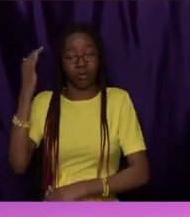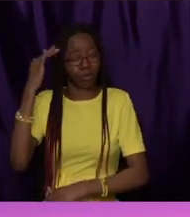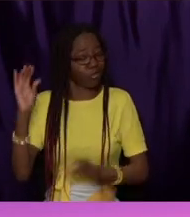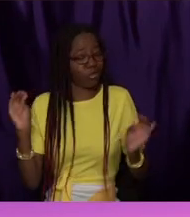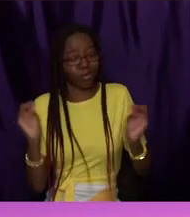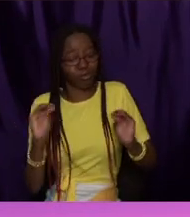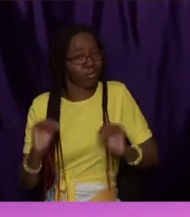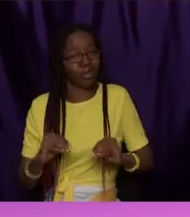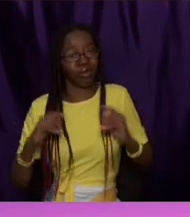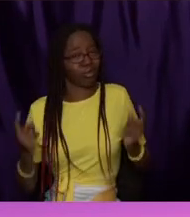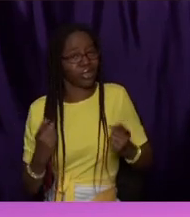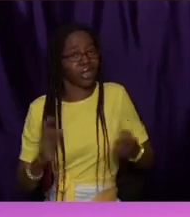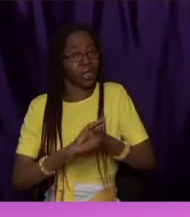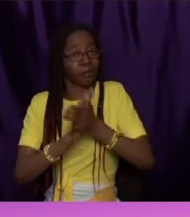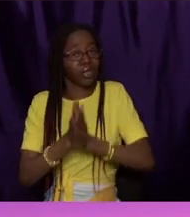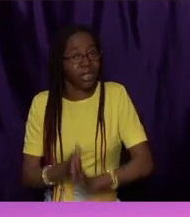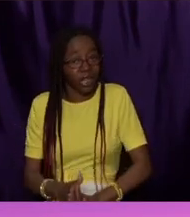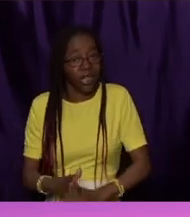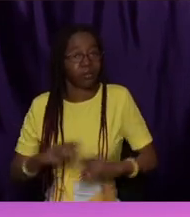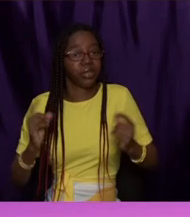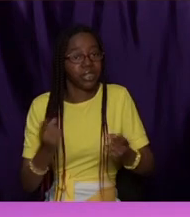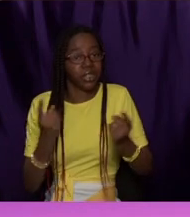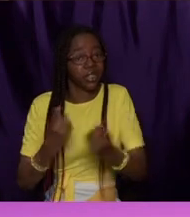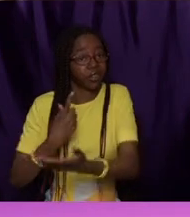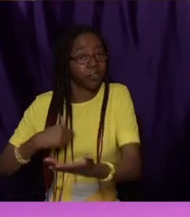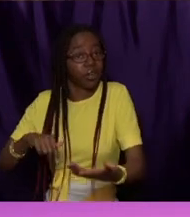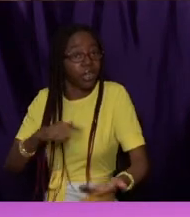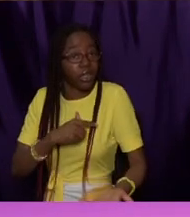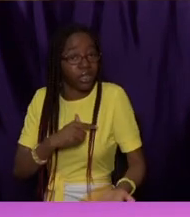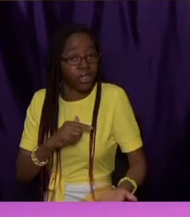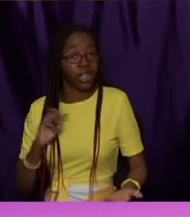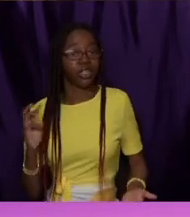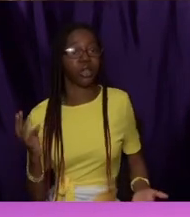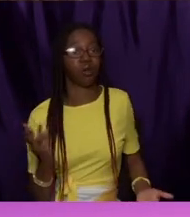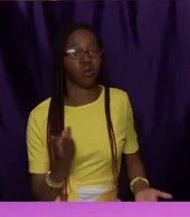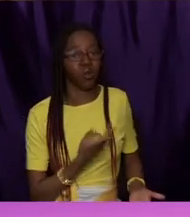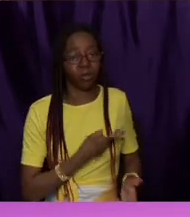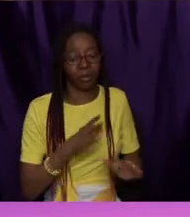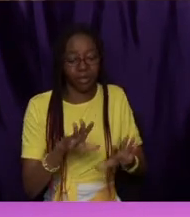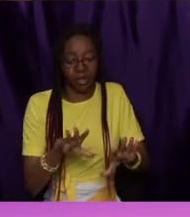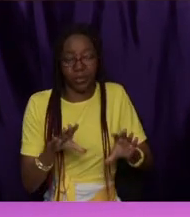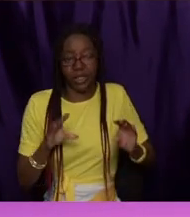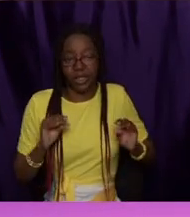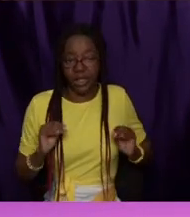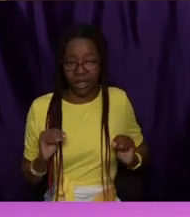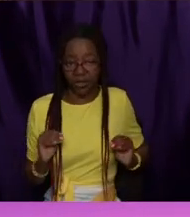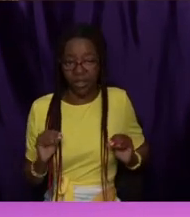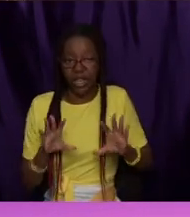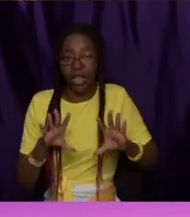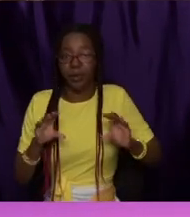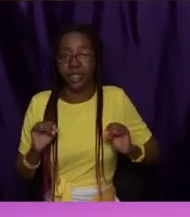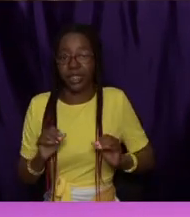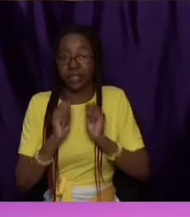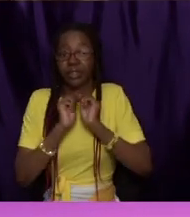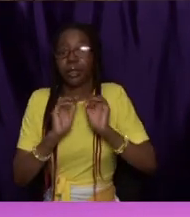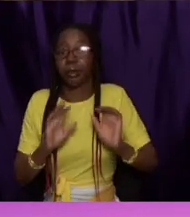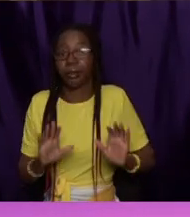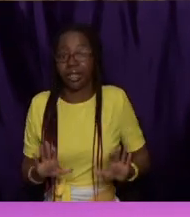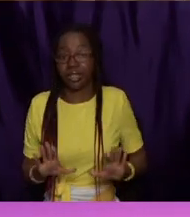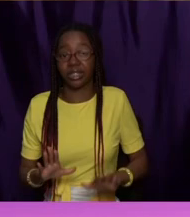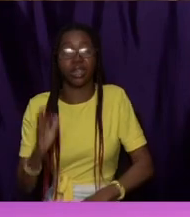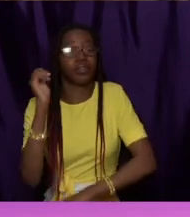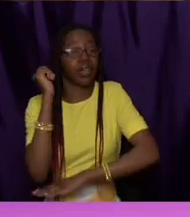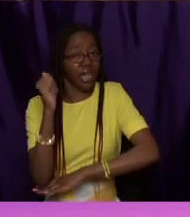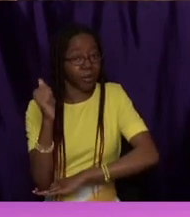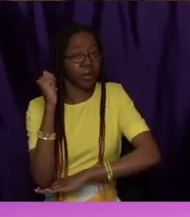sin became sin for us that we might be the recipients and receive the blessings of